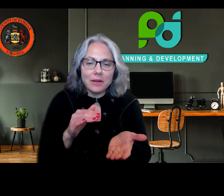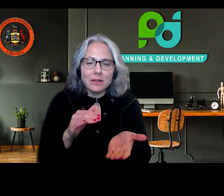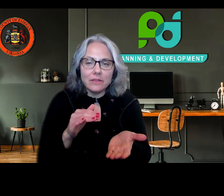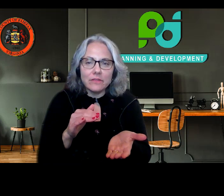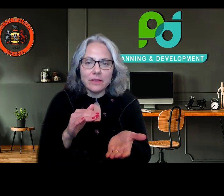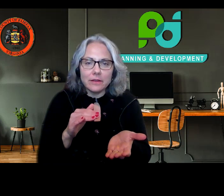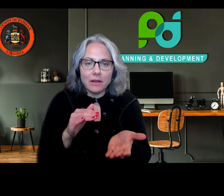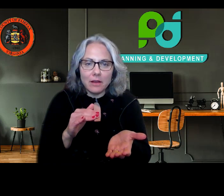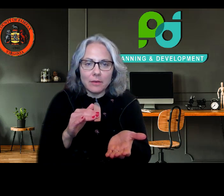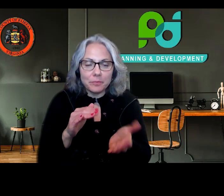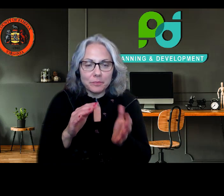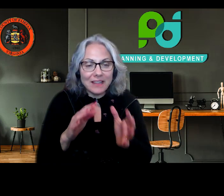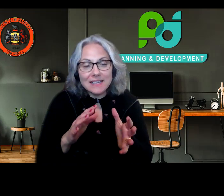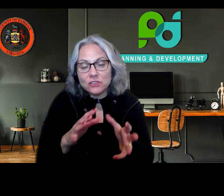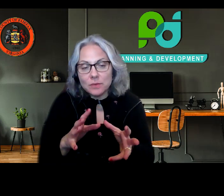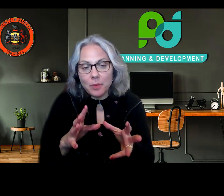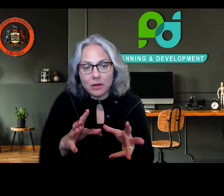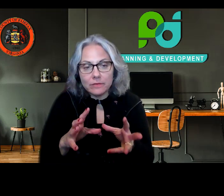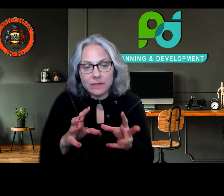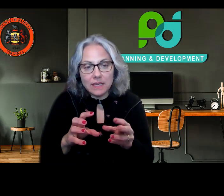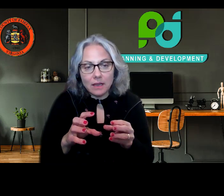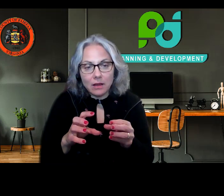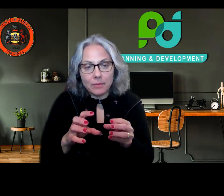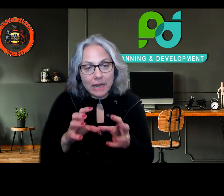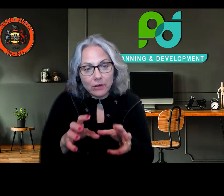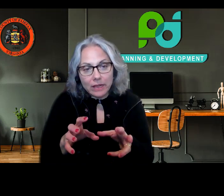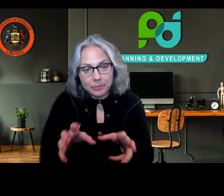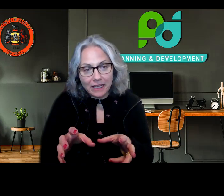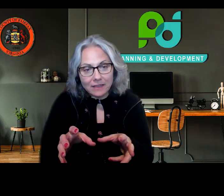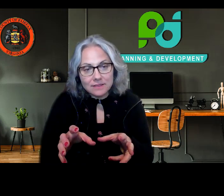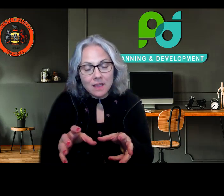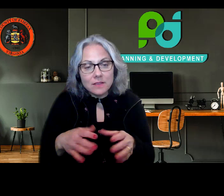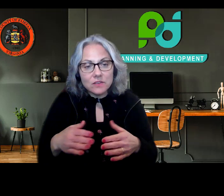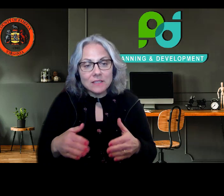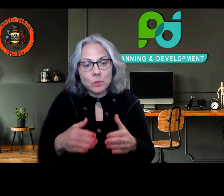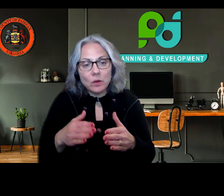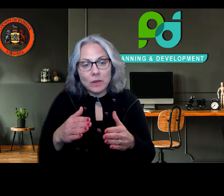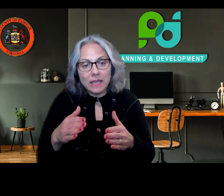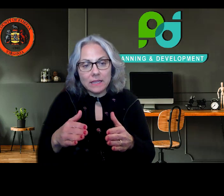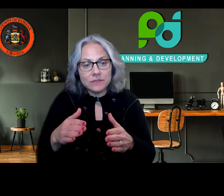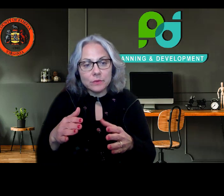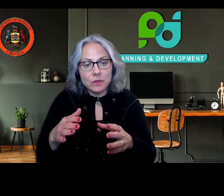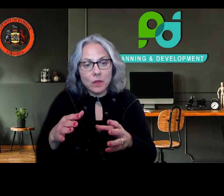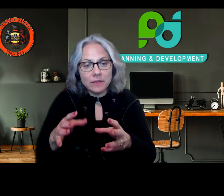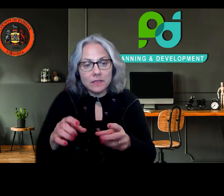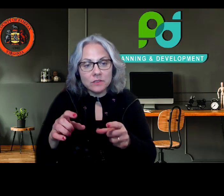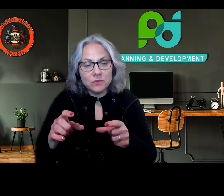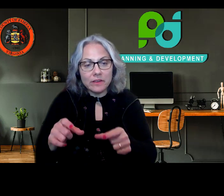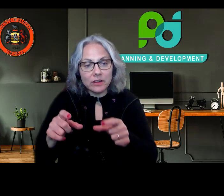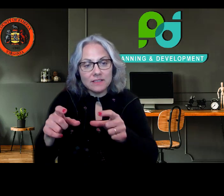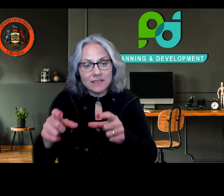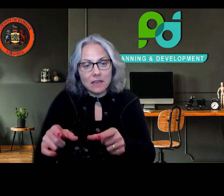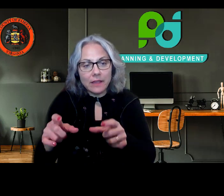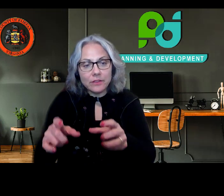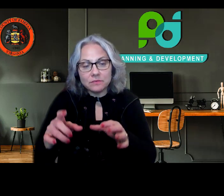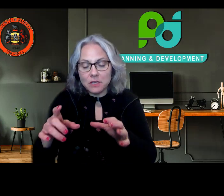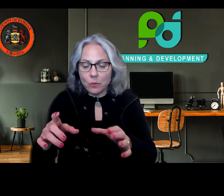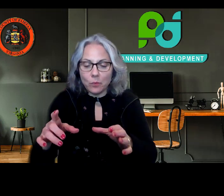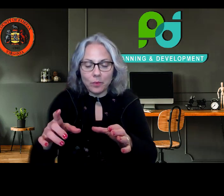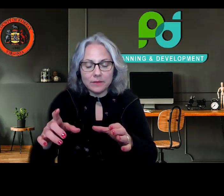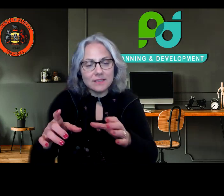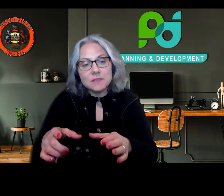that part of the that's actually part of the area plans. So that's where we get into very site